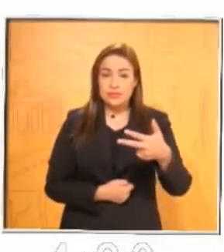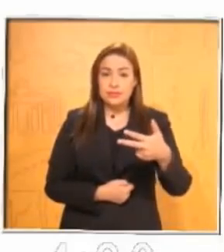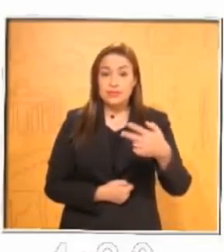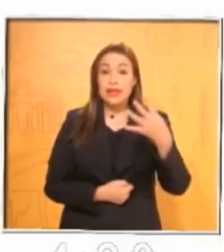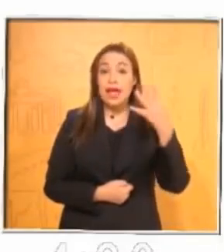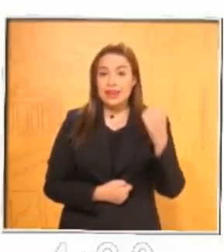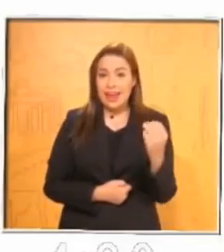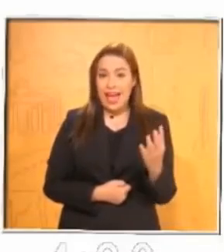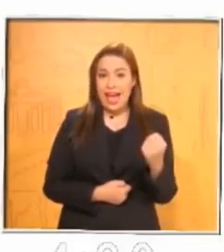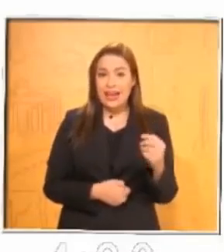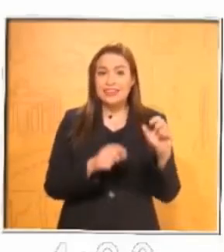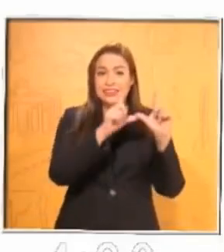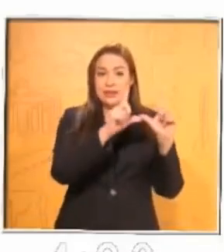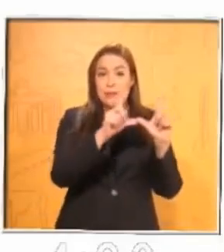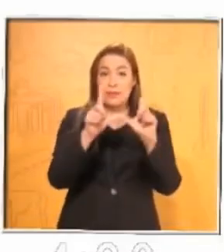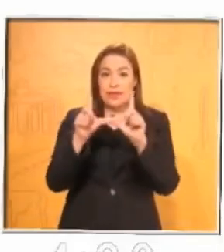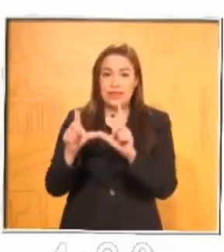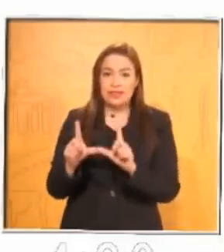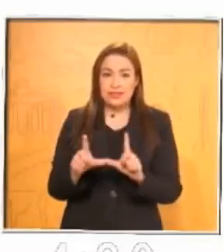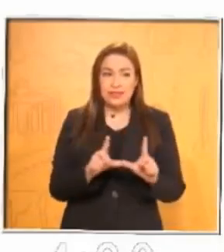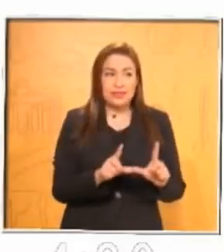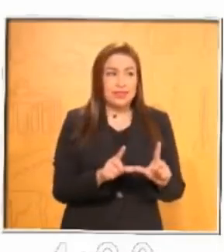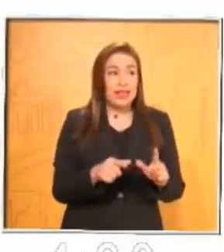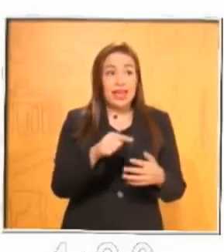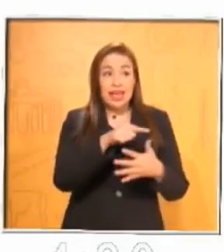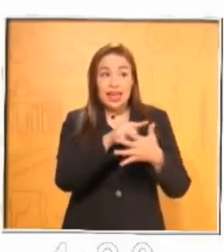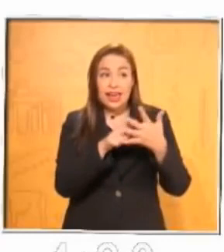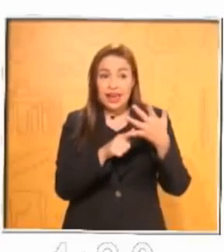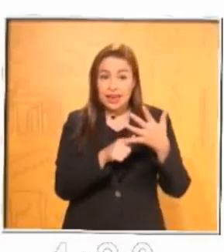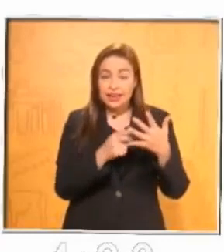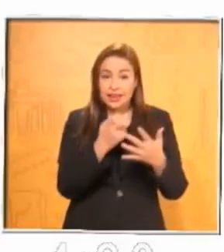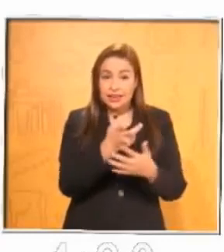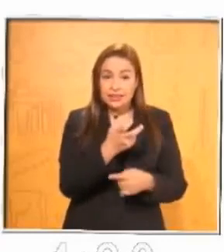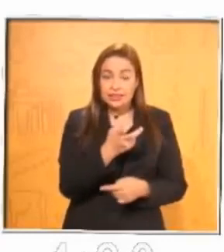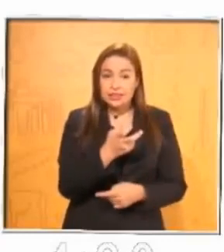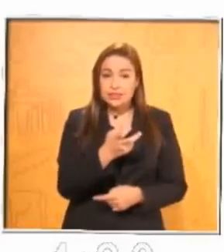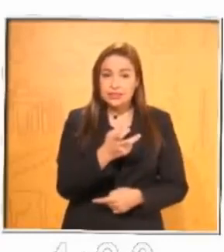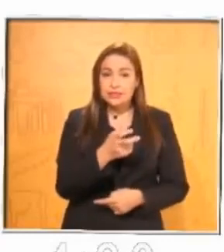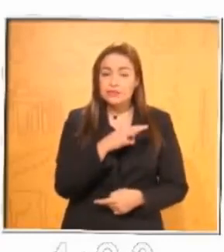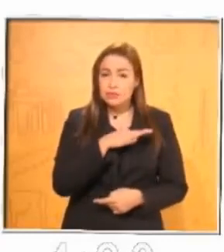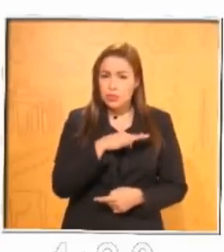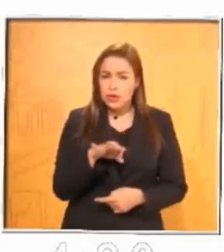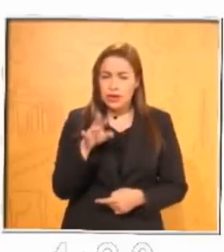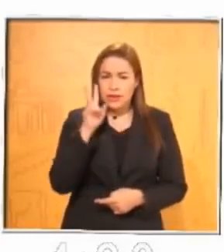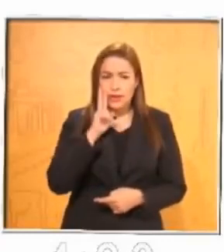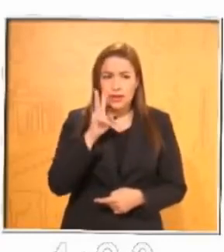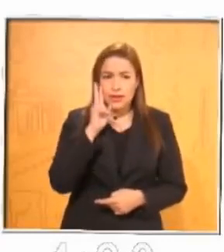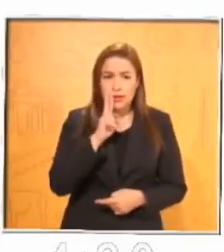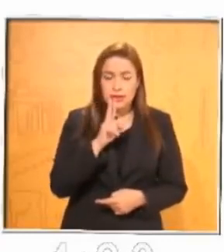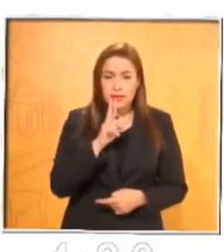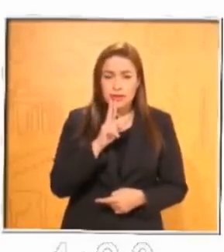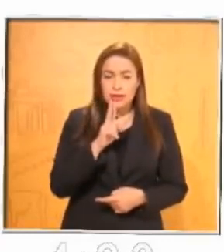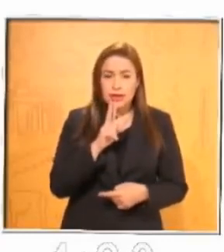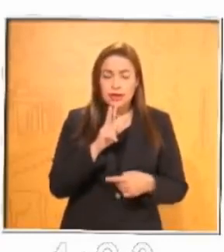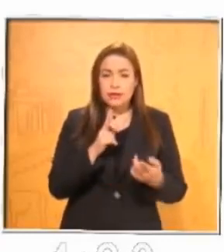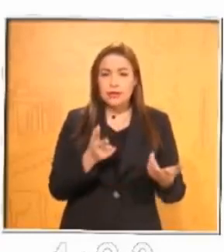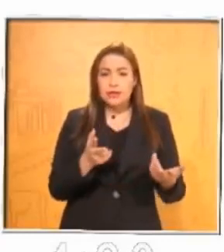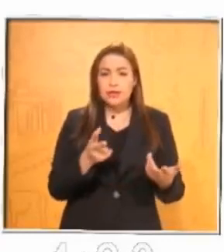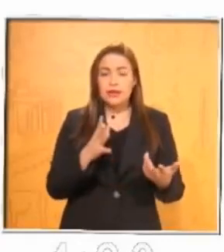and 9 panels. In those panels, you can find the scenes with